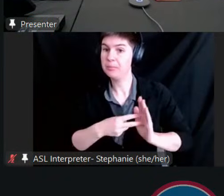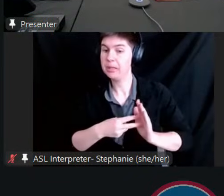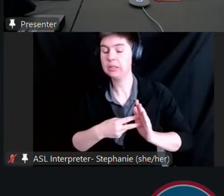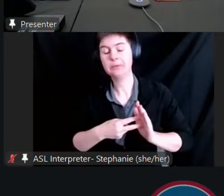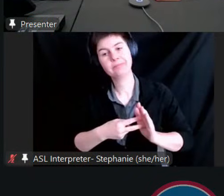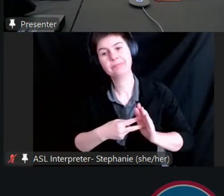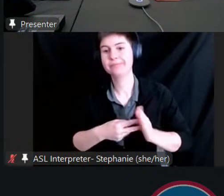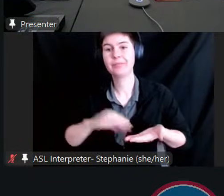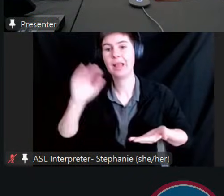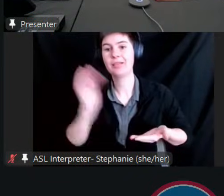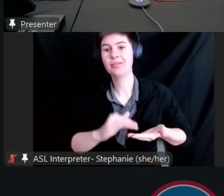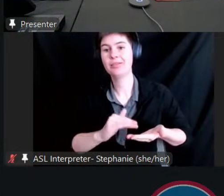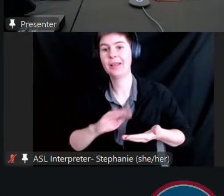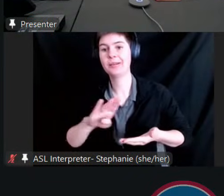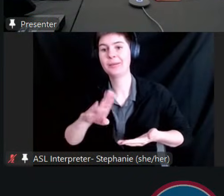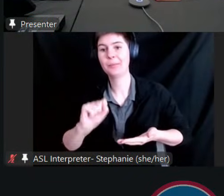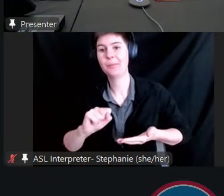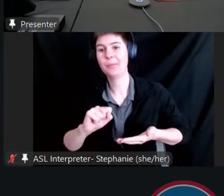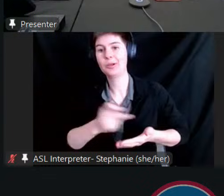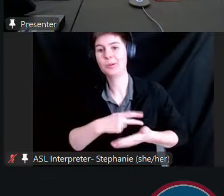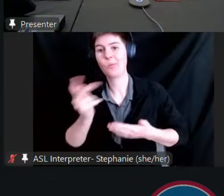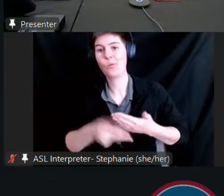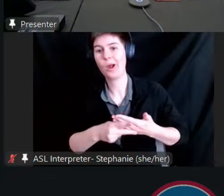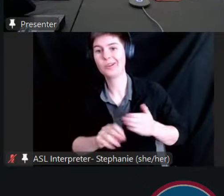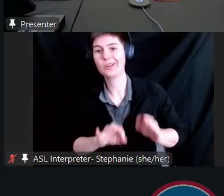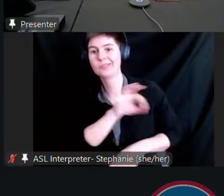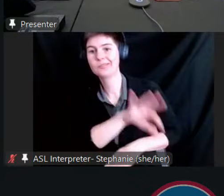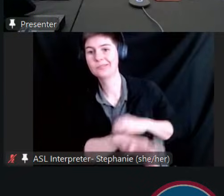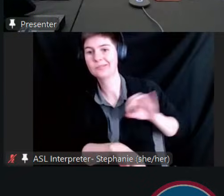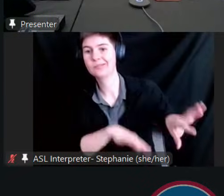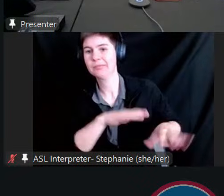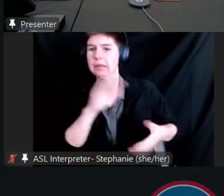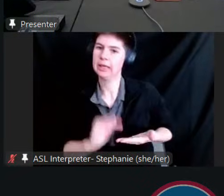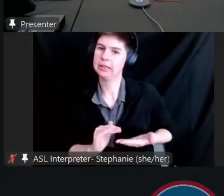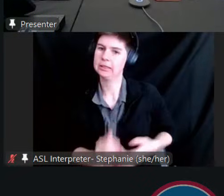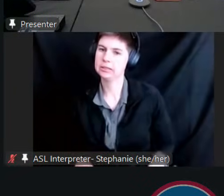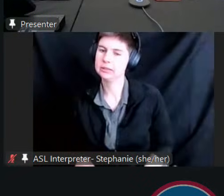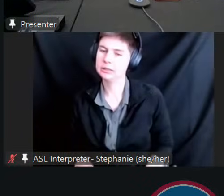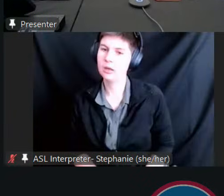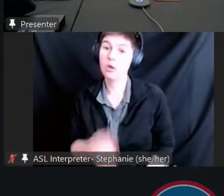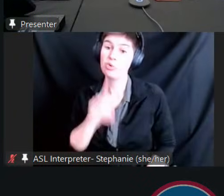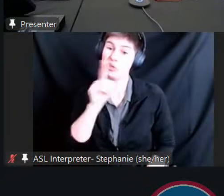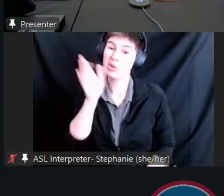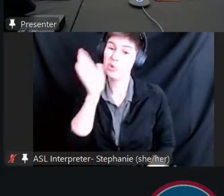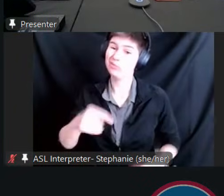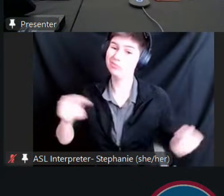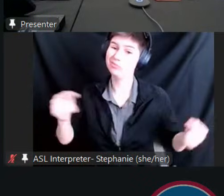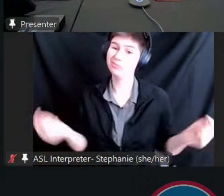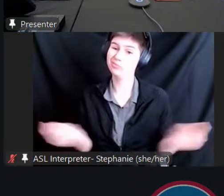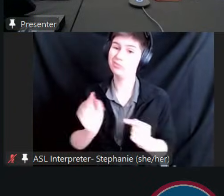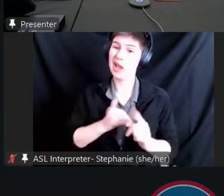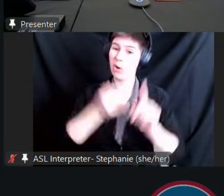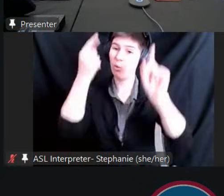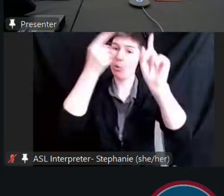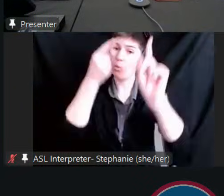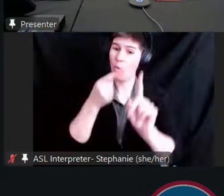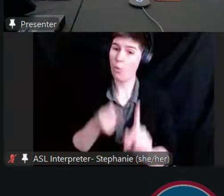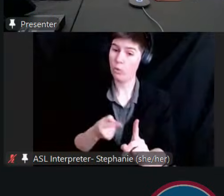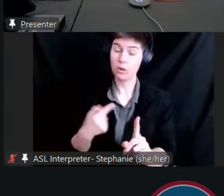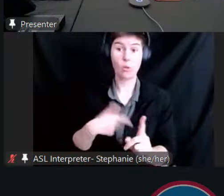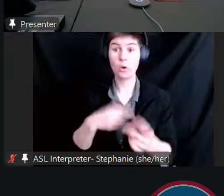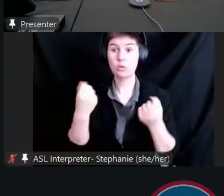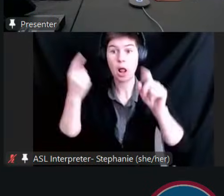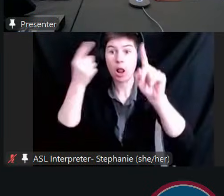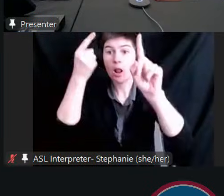I think it would be, a detriment to the overall goal of, getting as much in as possible, as quickly as possible, if there were